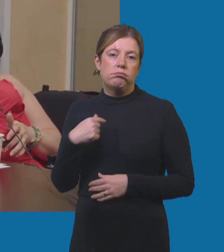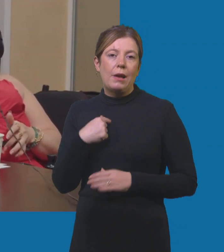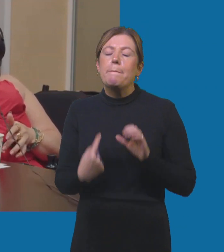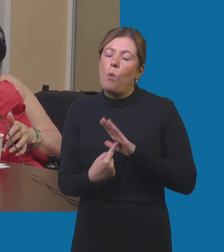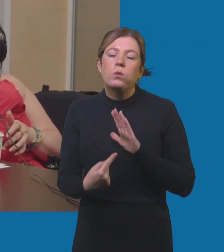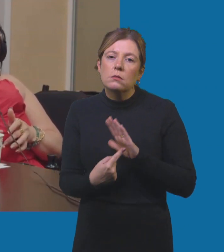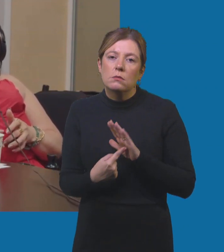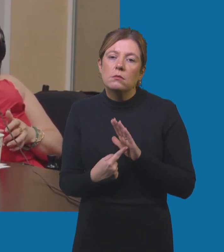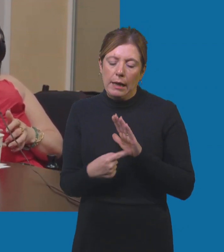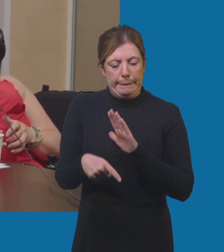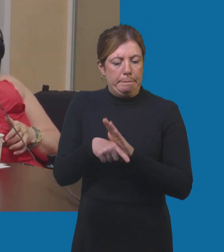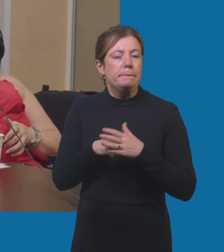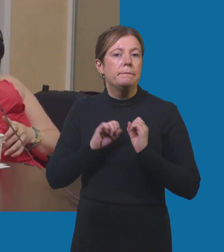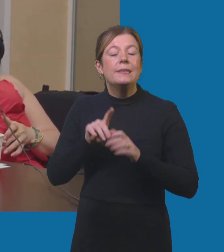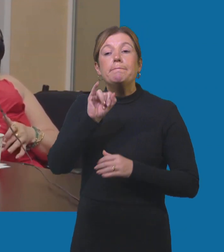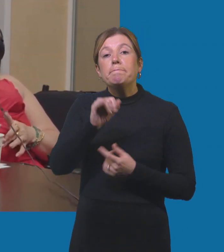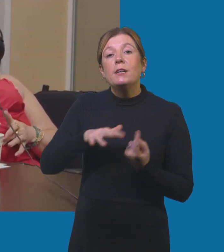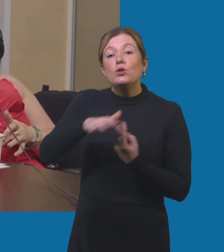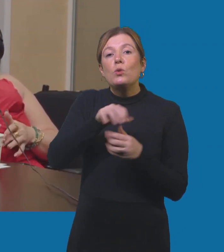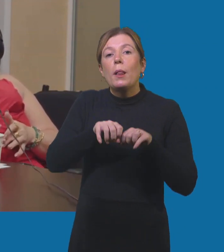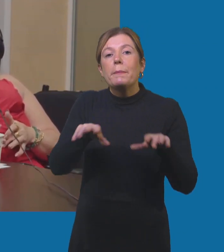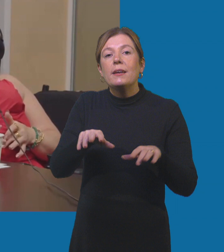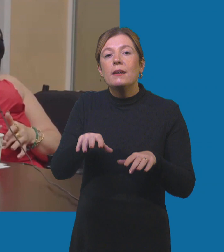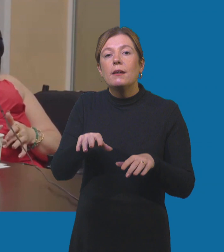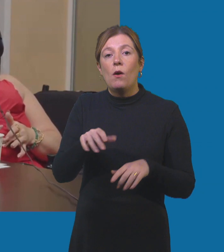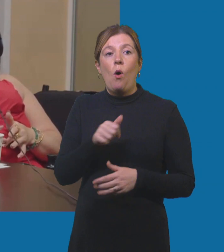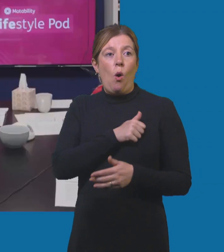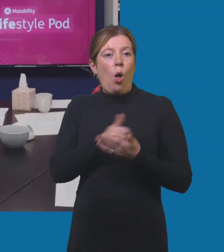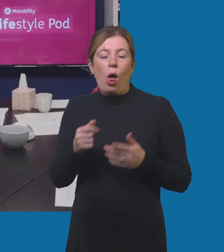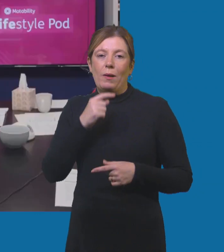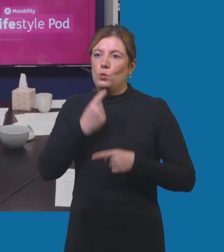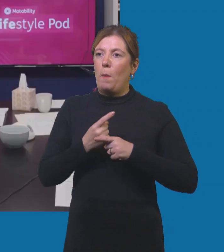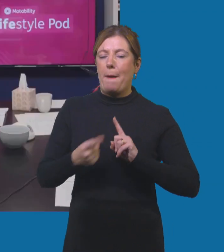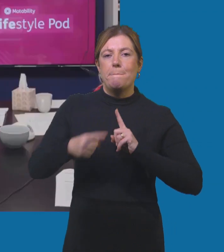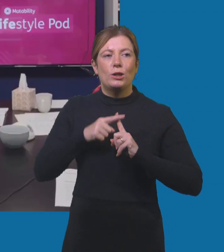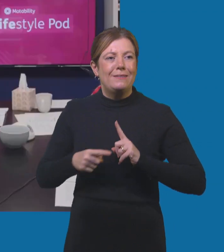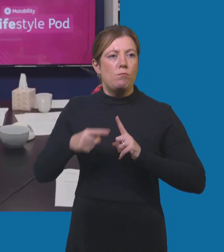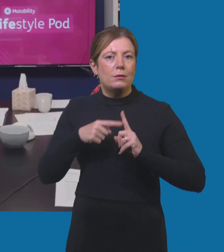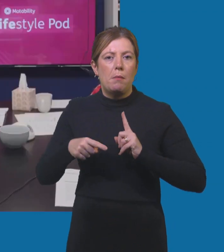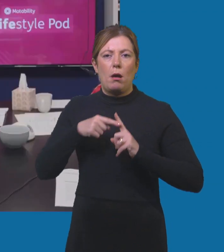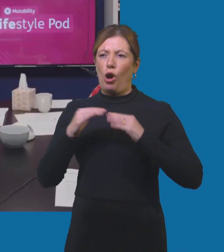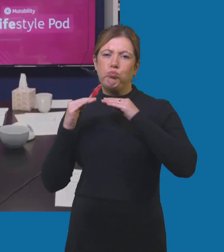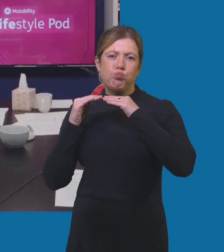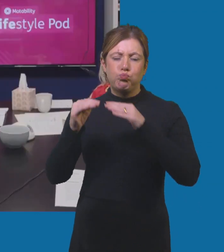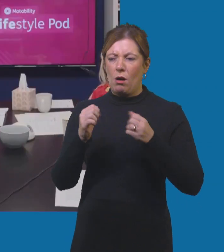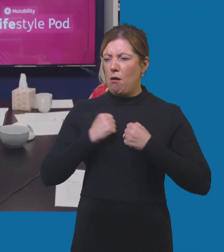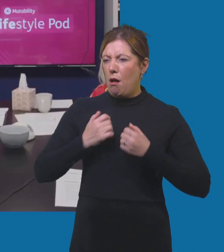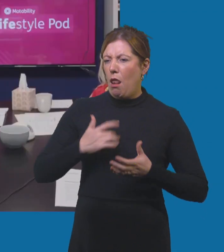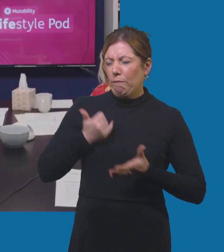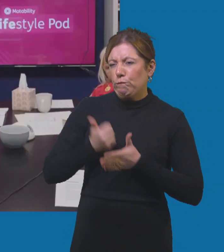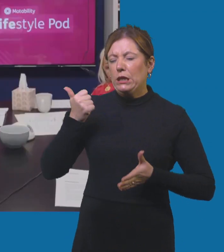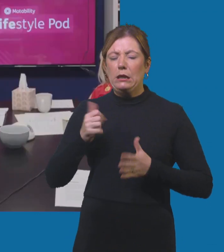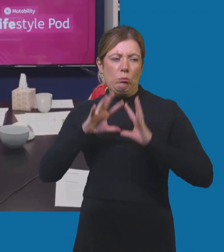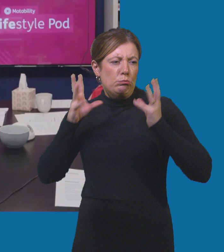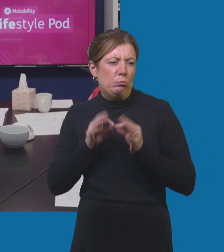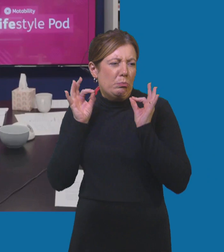to. I think the problem with social media is everyone wants to share the highs and, you know, make out that they've got this great life and everything's rosy